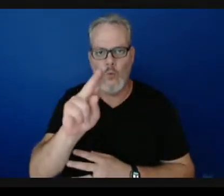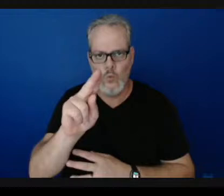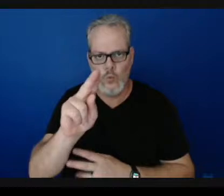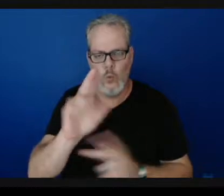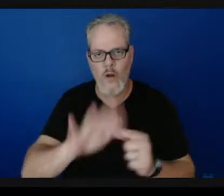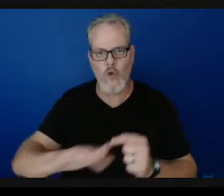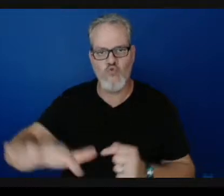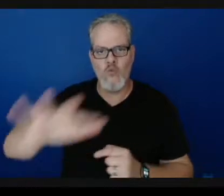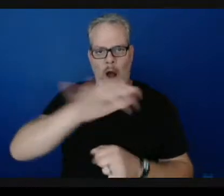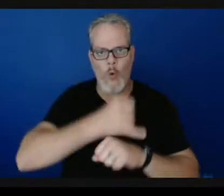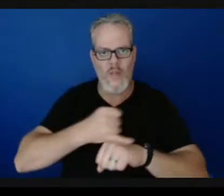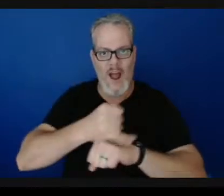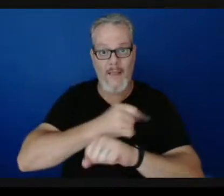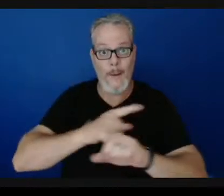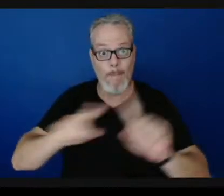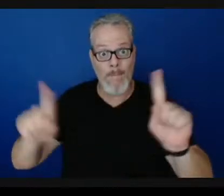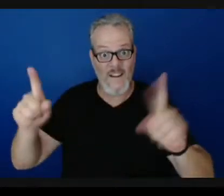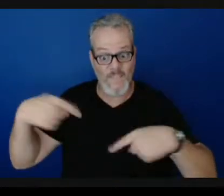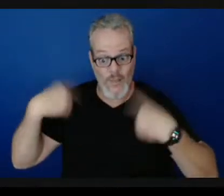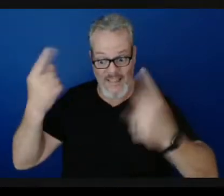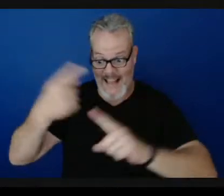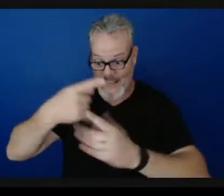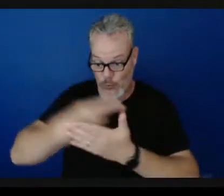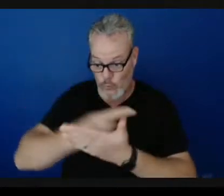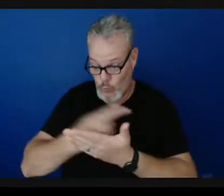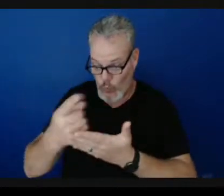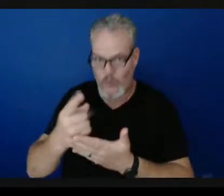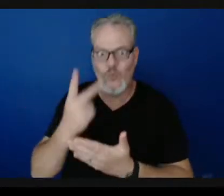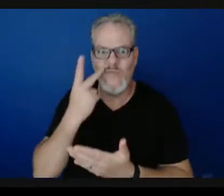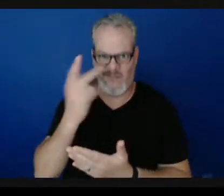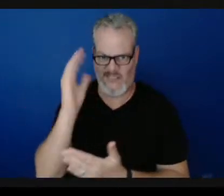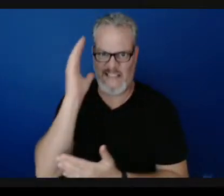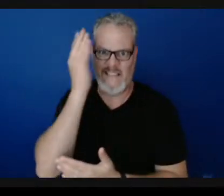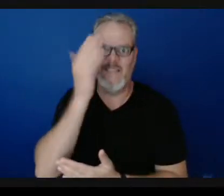last week or so, we've really got it on the lower Puna end here.